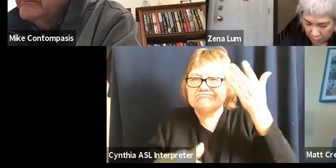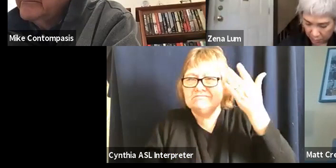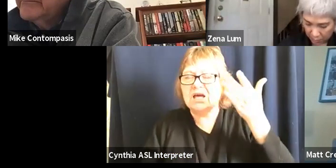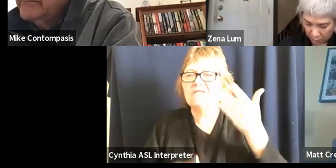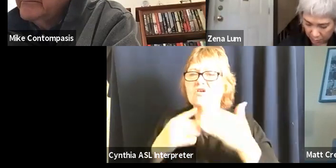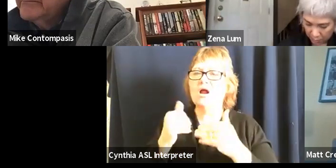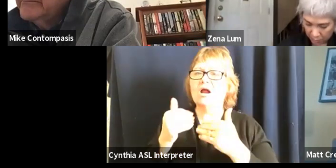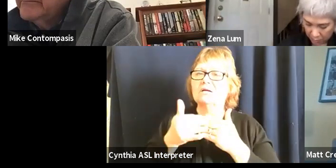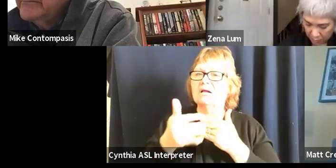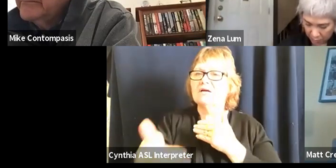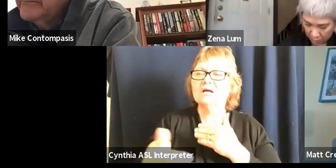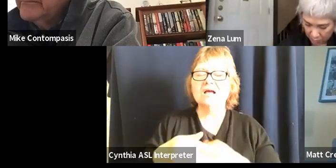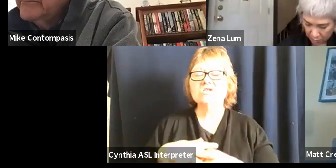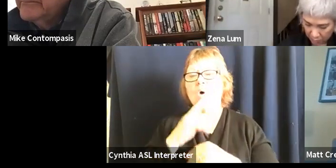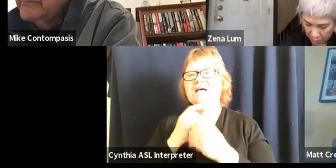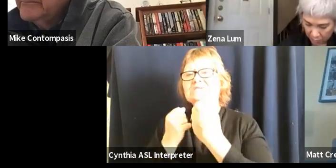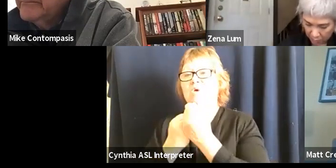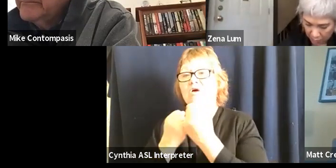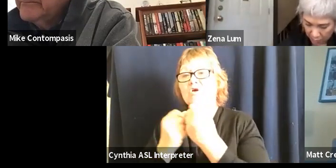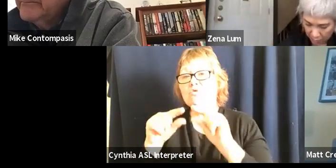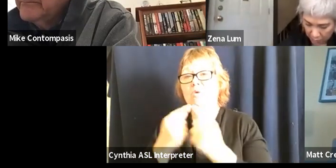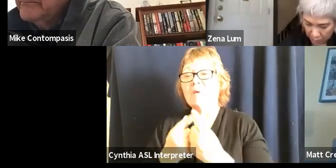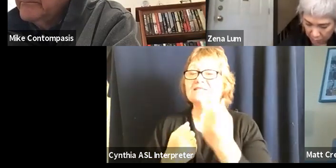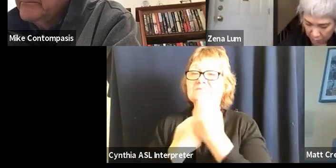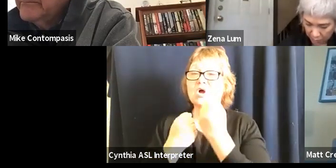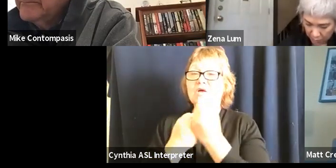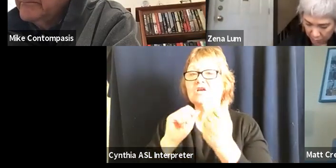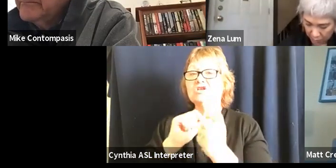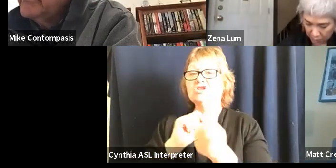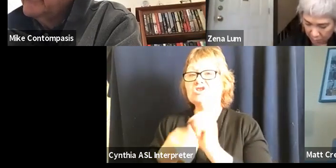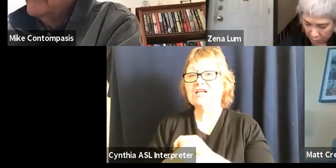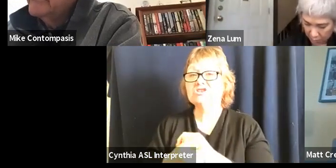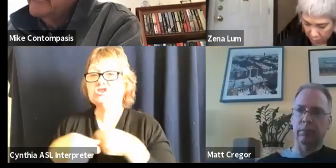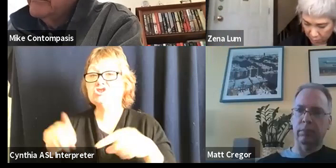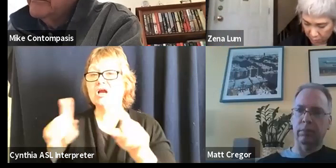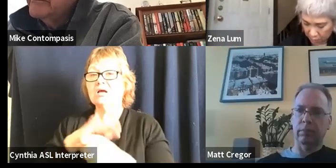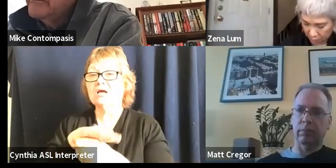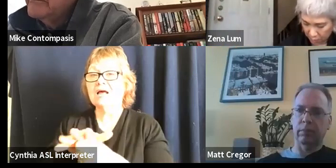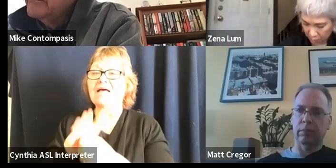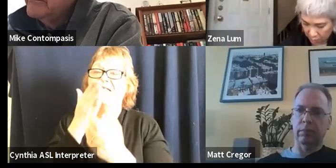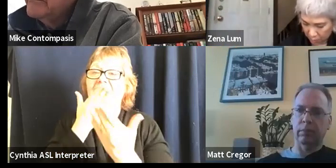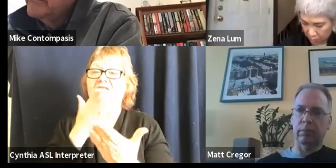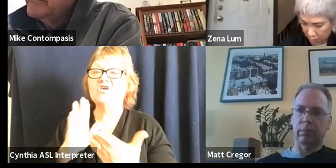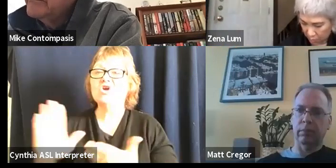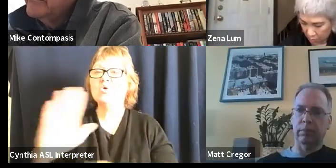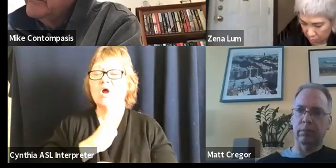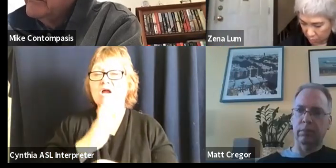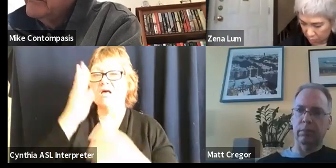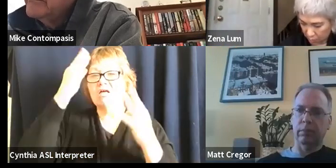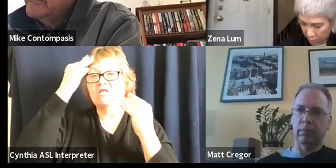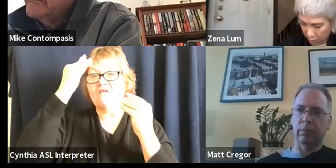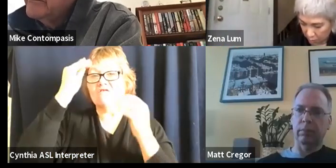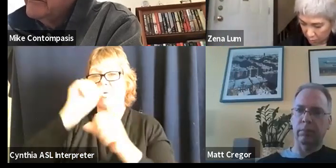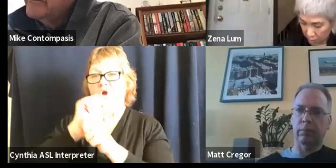so I support the work this group is doing. I support the change during the pandemic. And I thank you all for your thoughtful work on